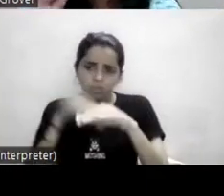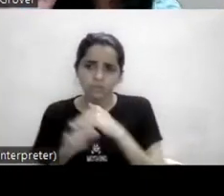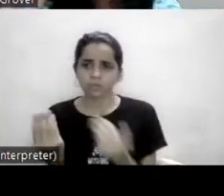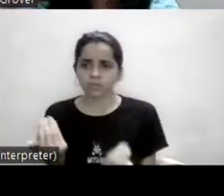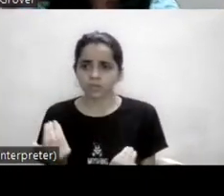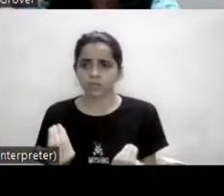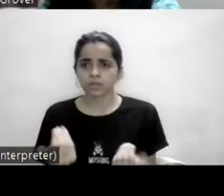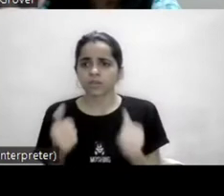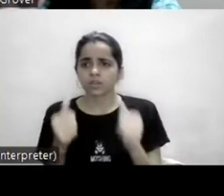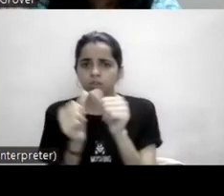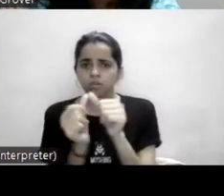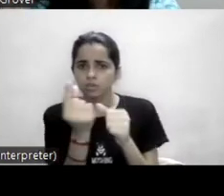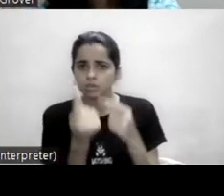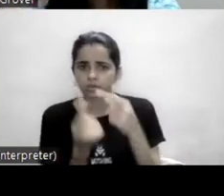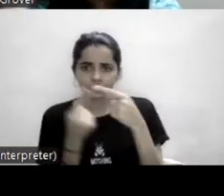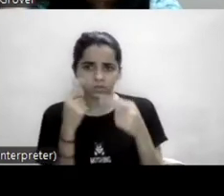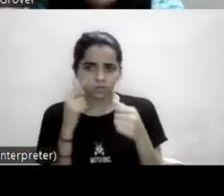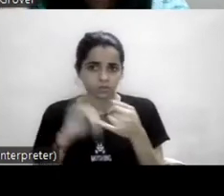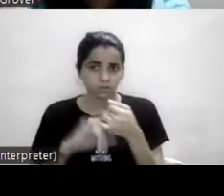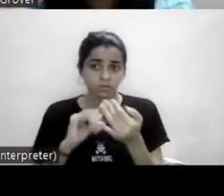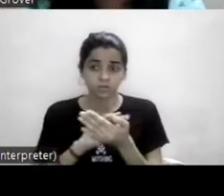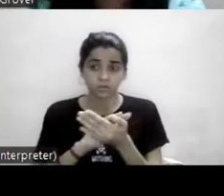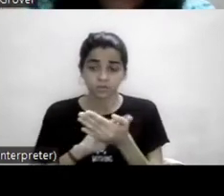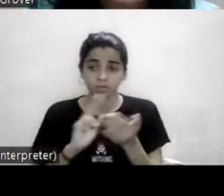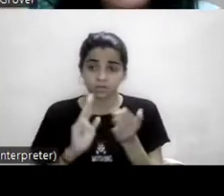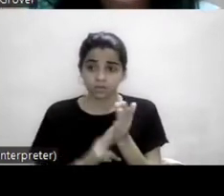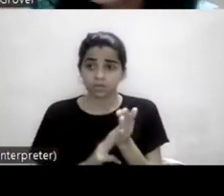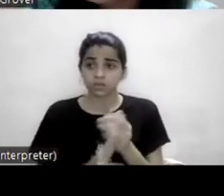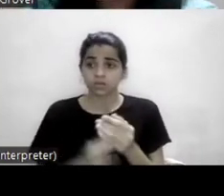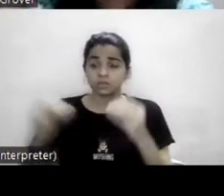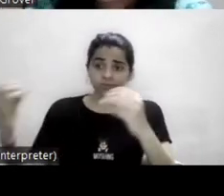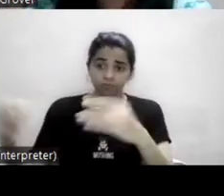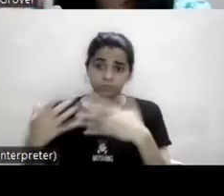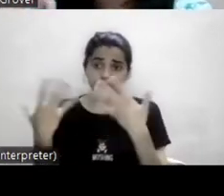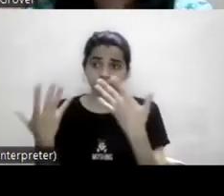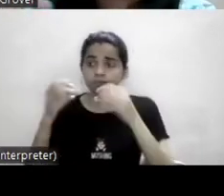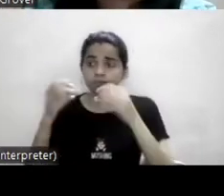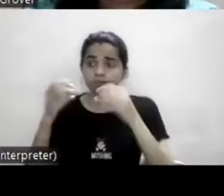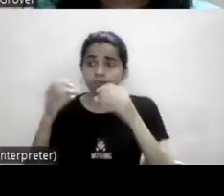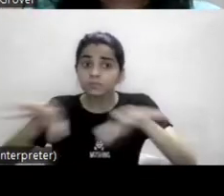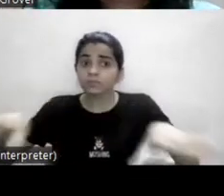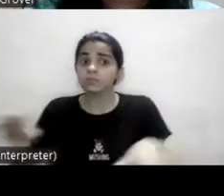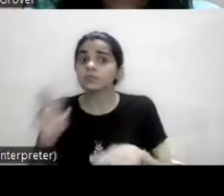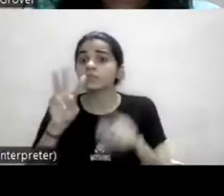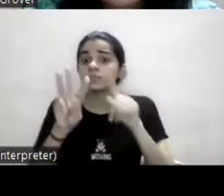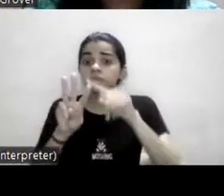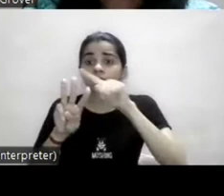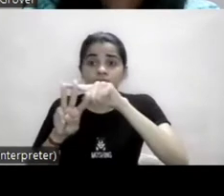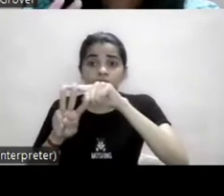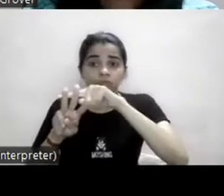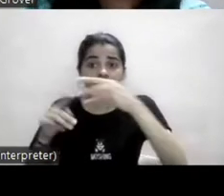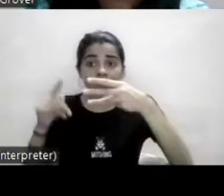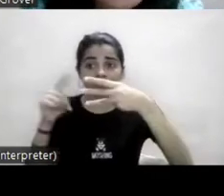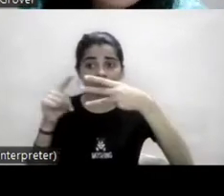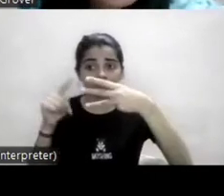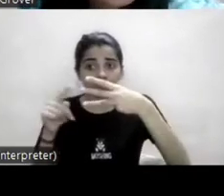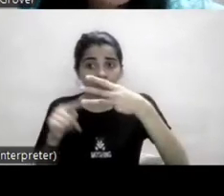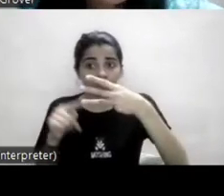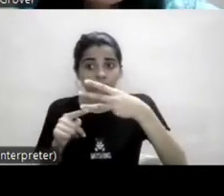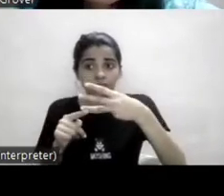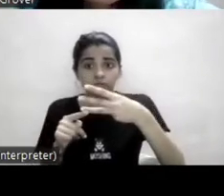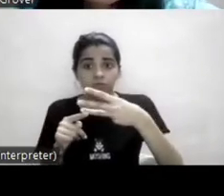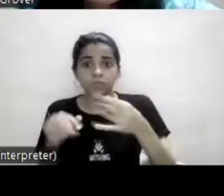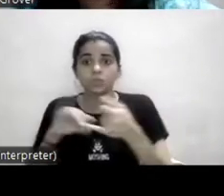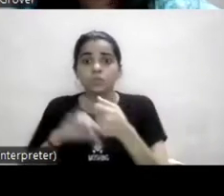know, something that would impact basically the three. It would impact at three levels. One is